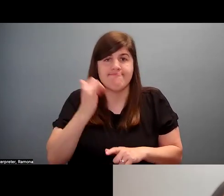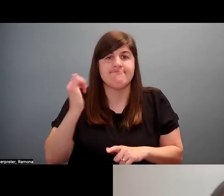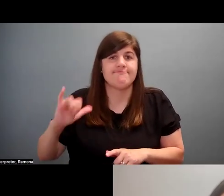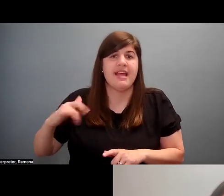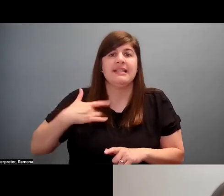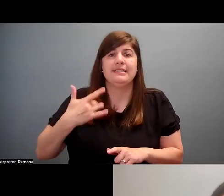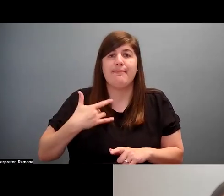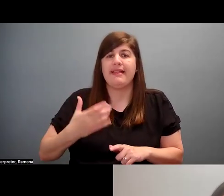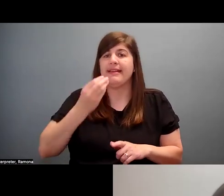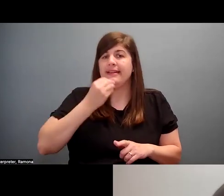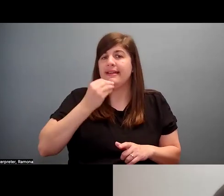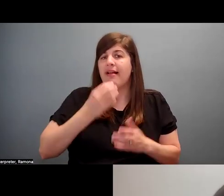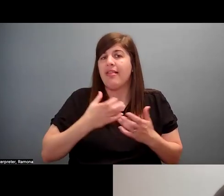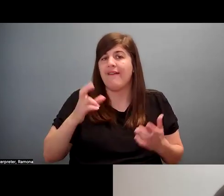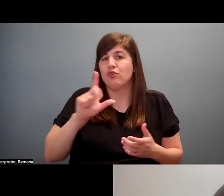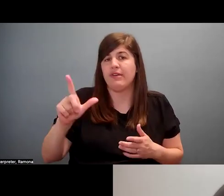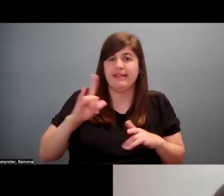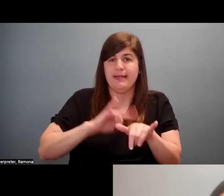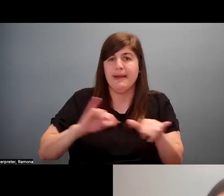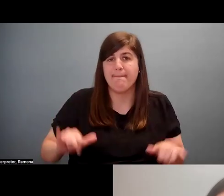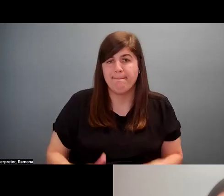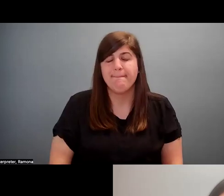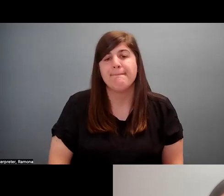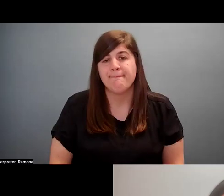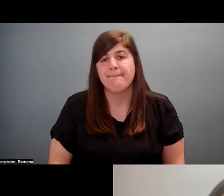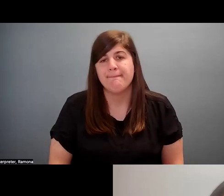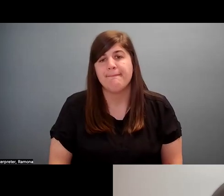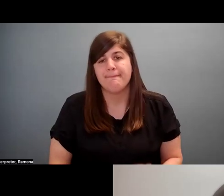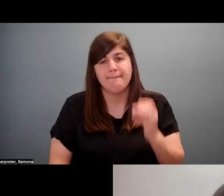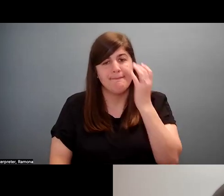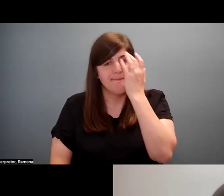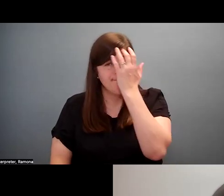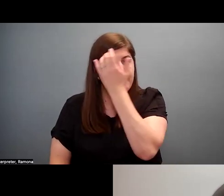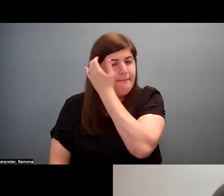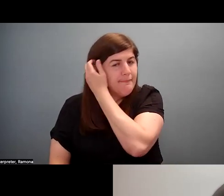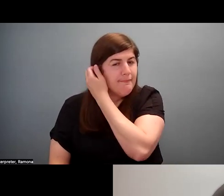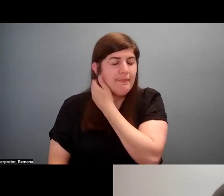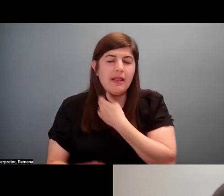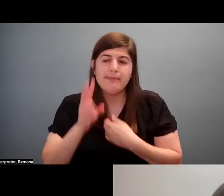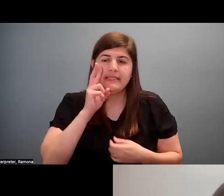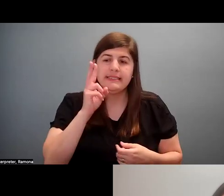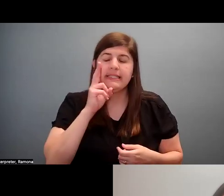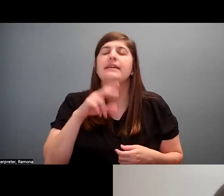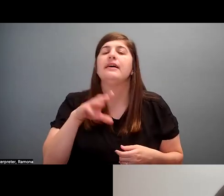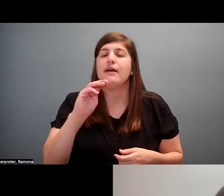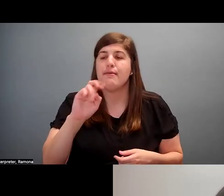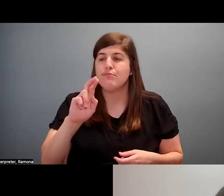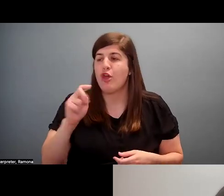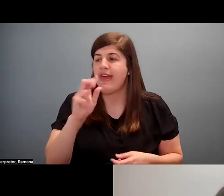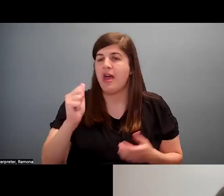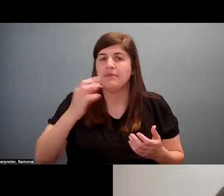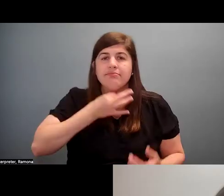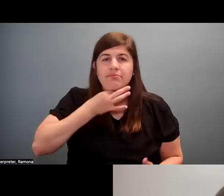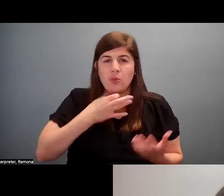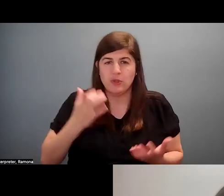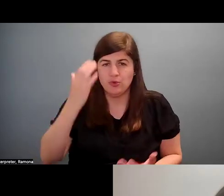time, Yeah, for sure. and probably Uh, let's see. So Martha wants to know, and this is going